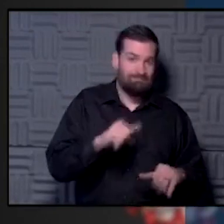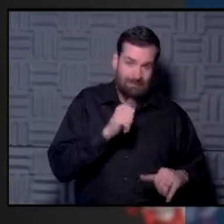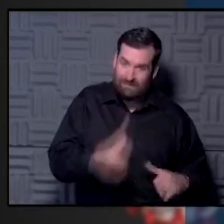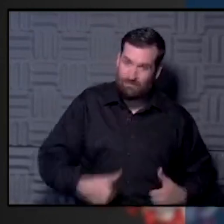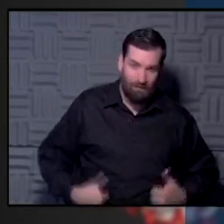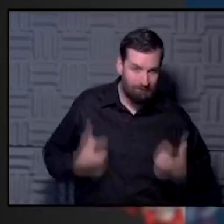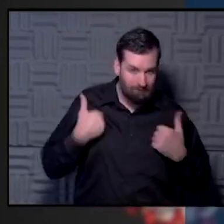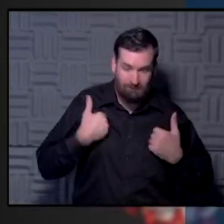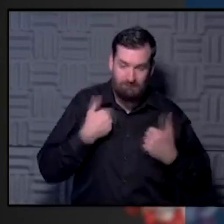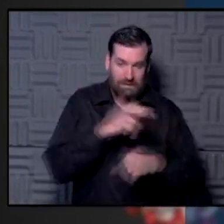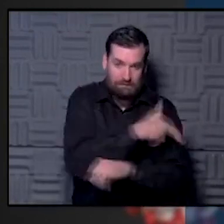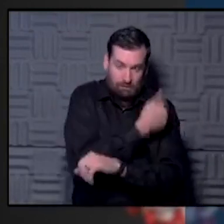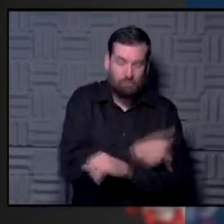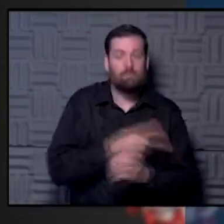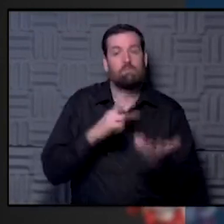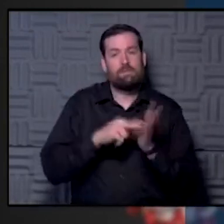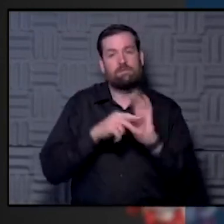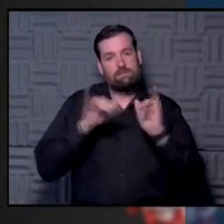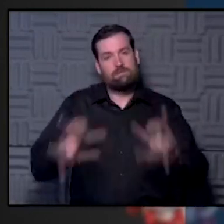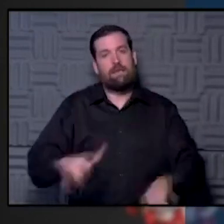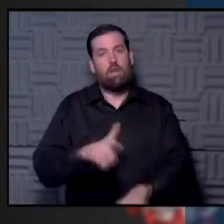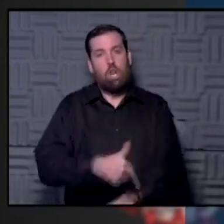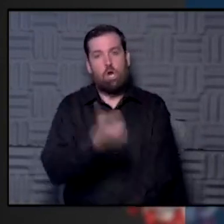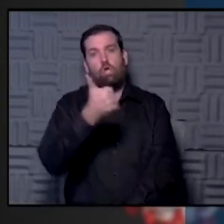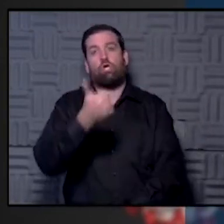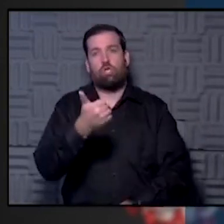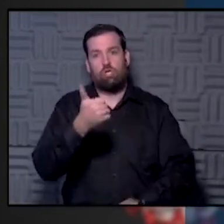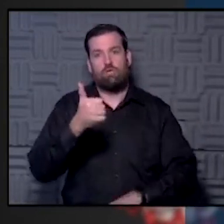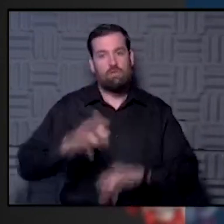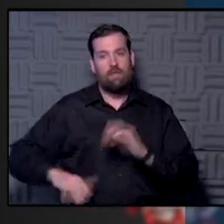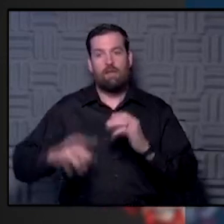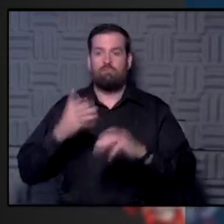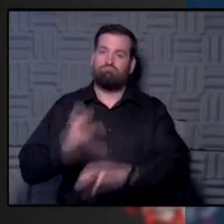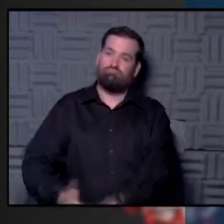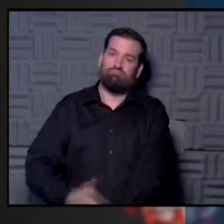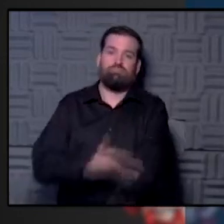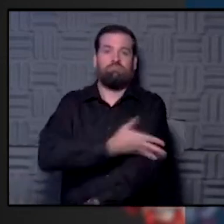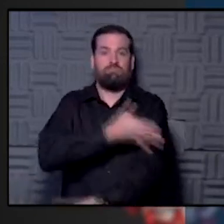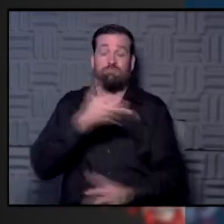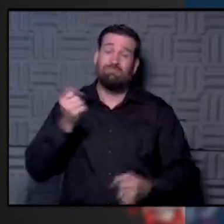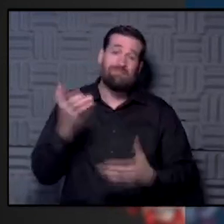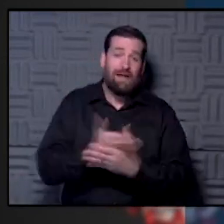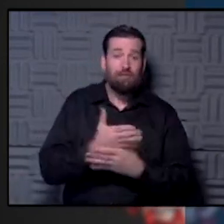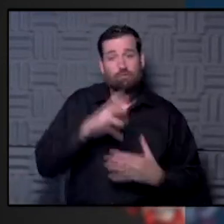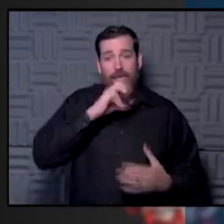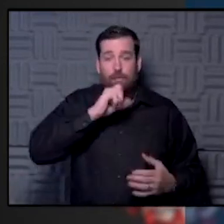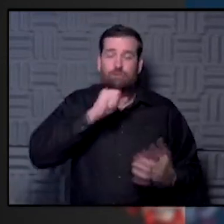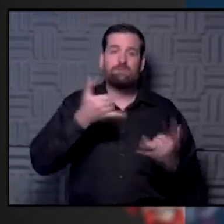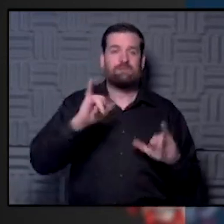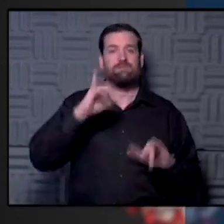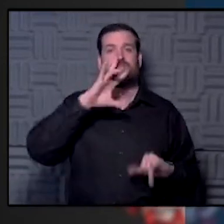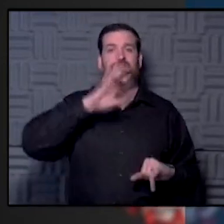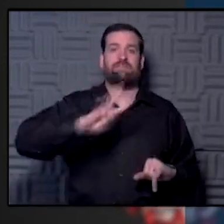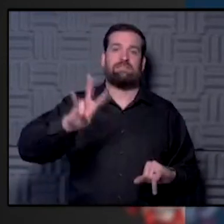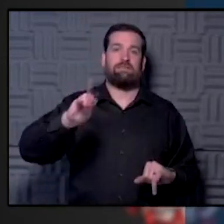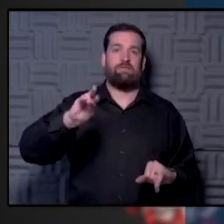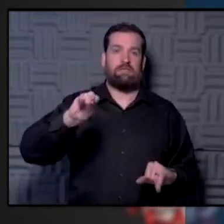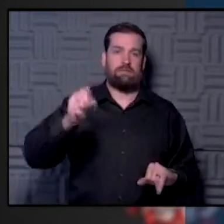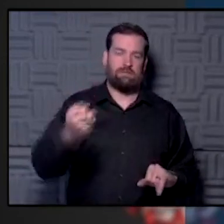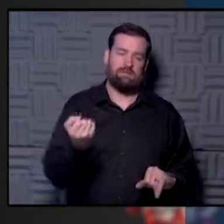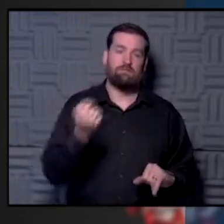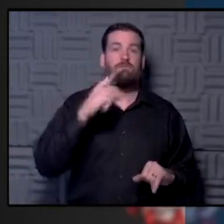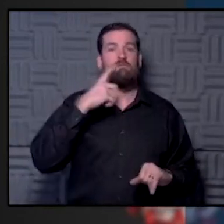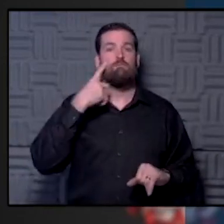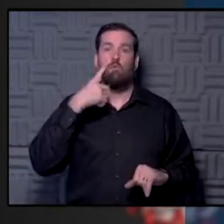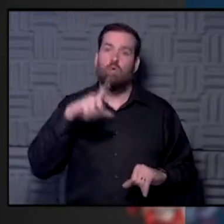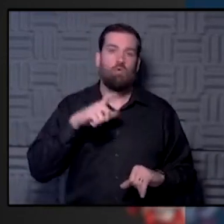their hospital stay are staying longer than those who do well and go home. And the average age is still in the 70s for those that don't survive a